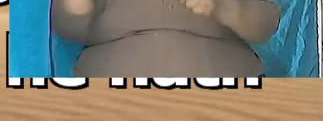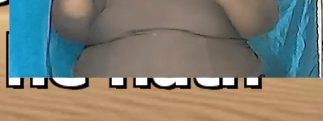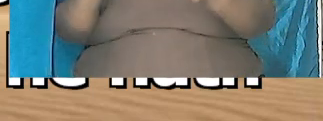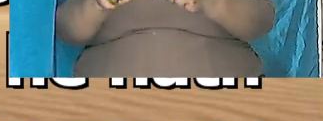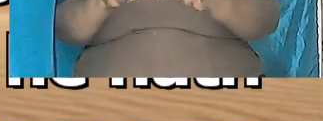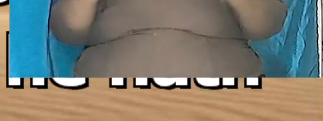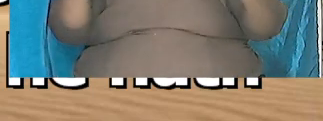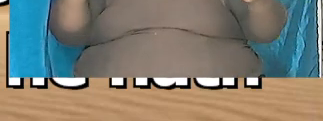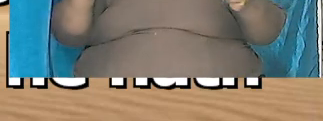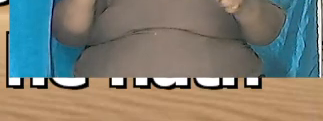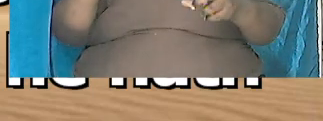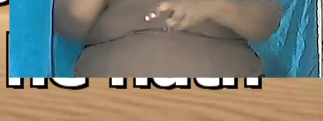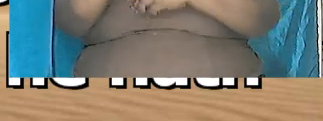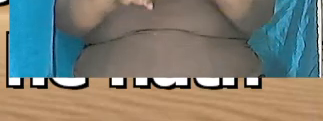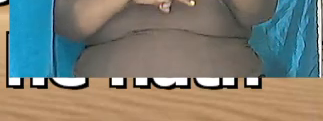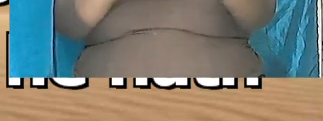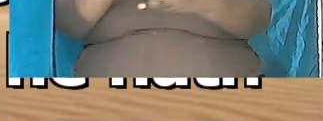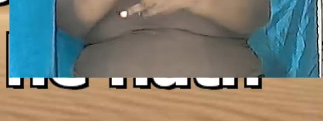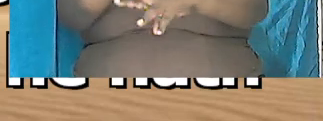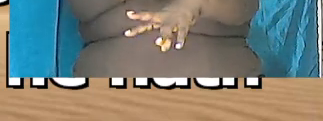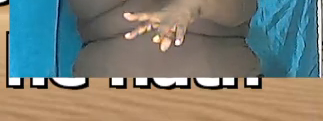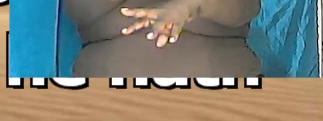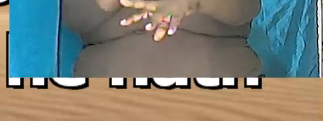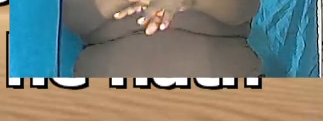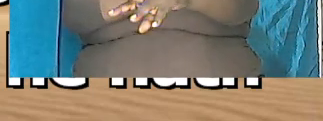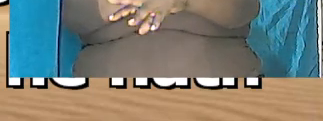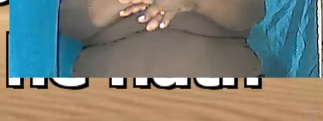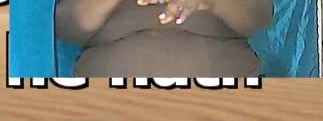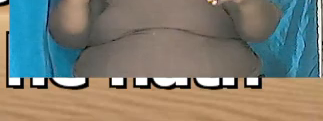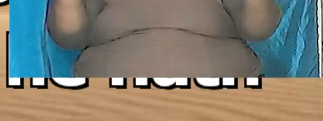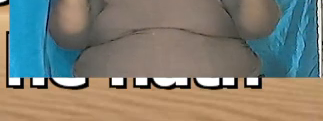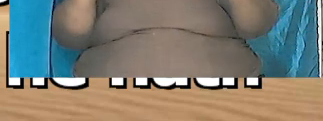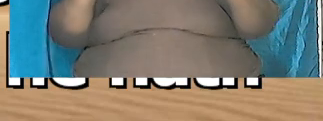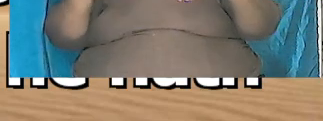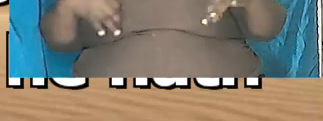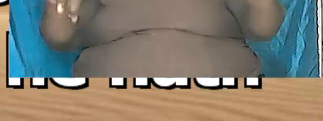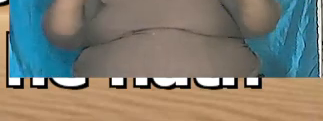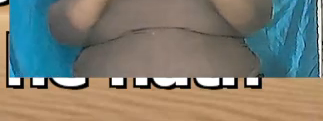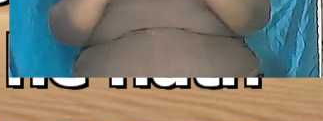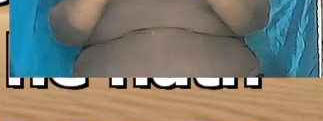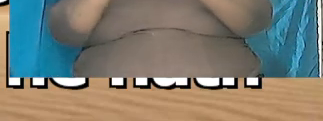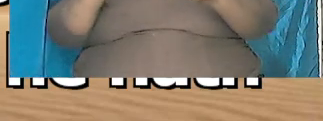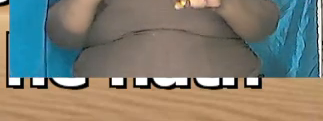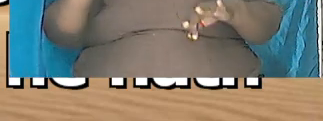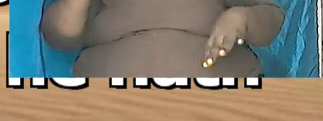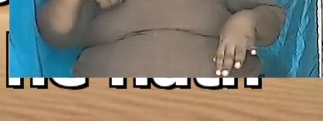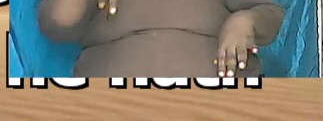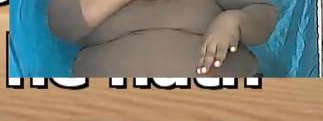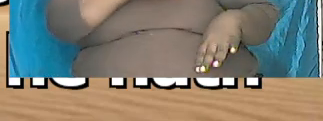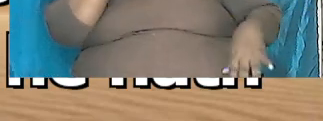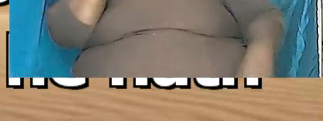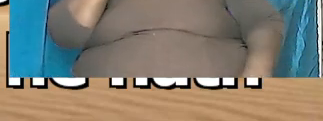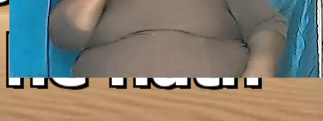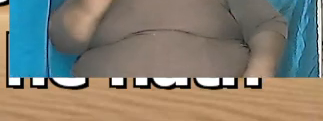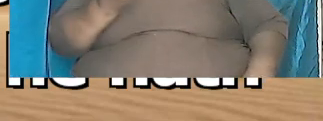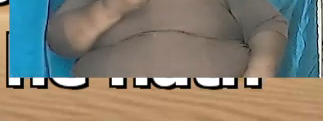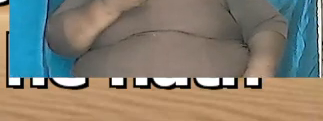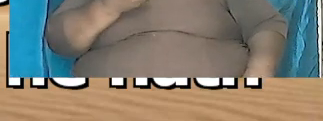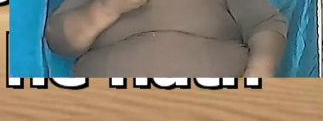of the world powers is and it's very important that we understand that so here is